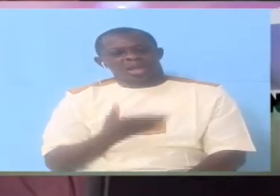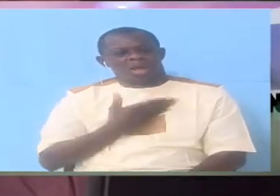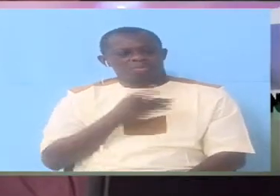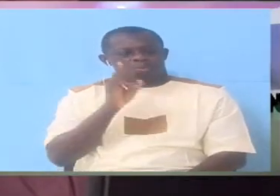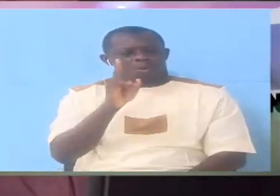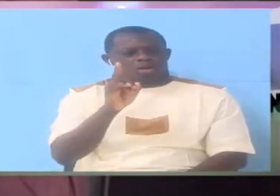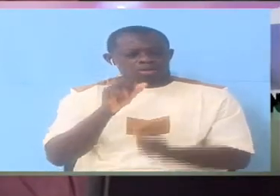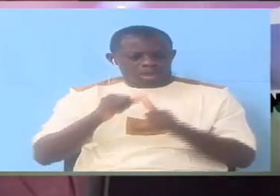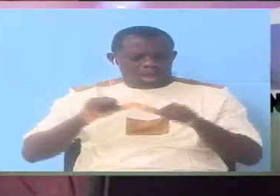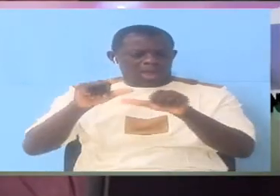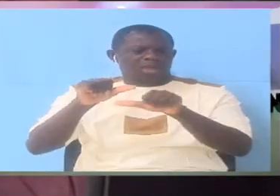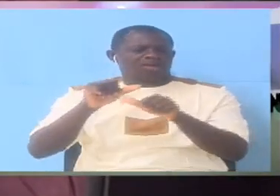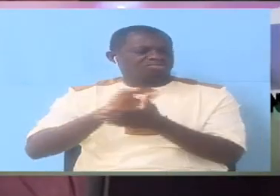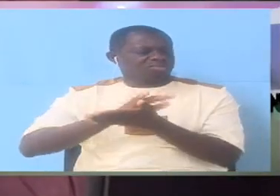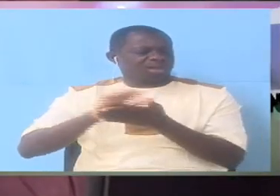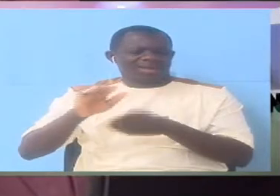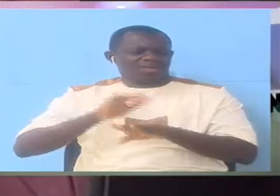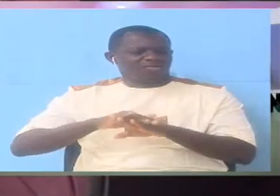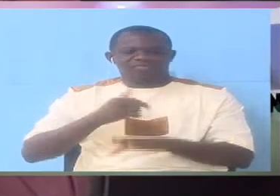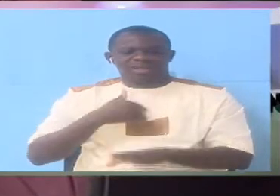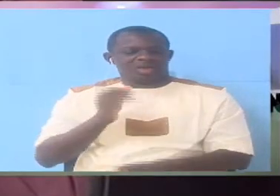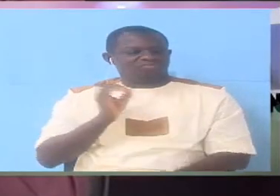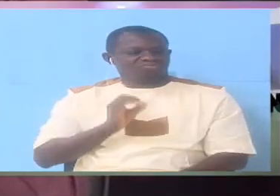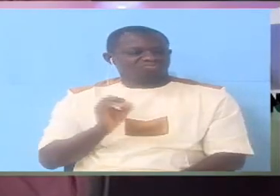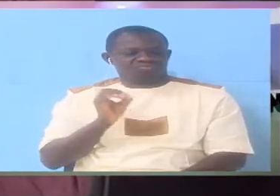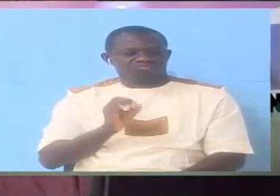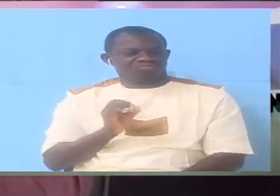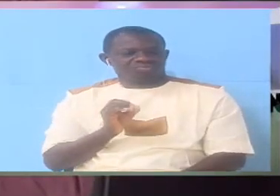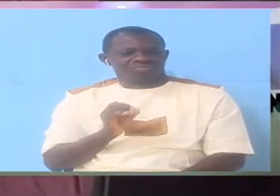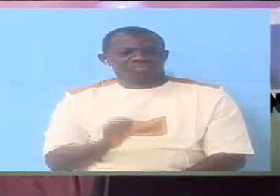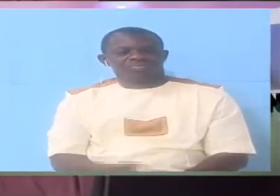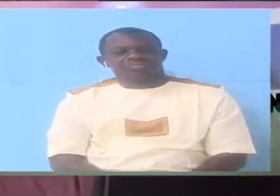There's only one area which is not very clear to me.